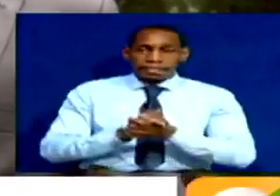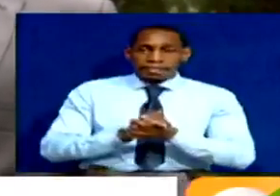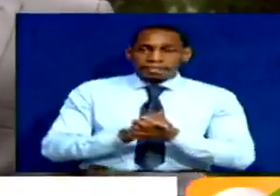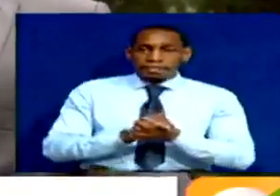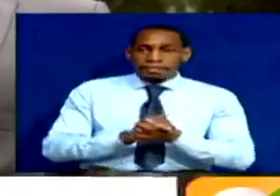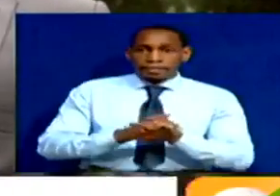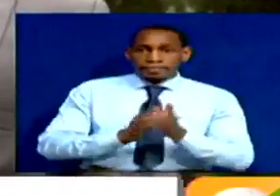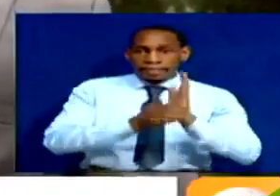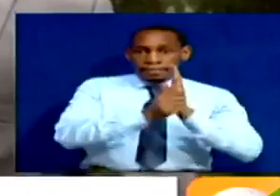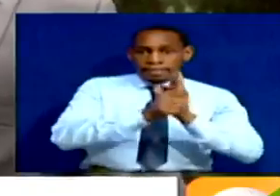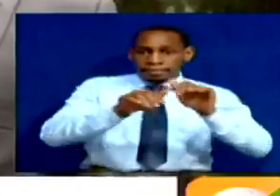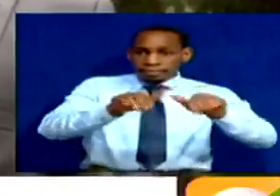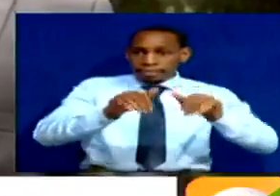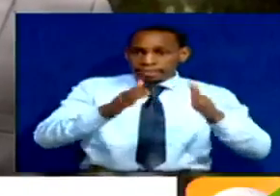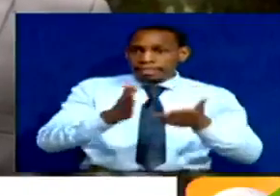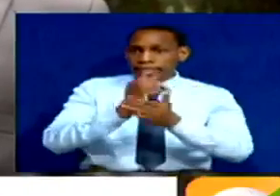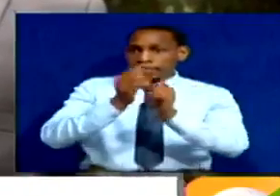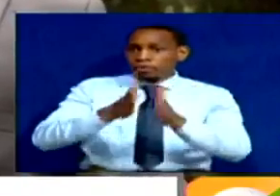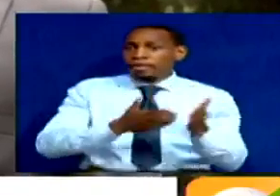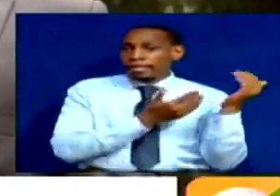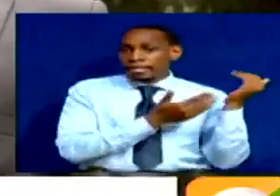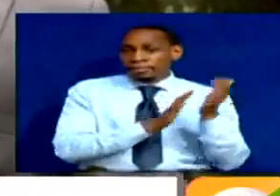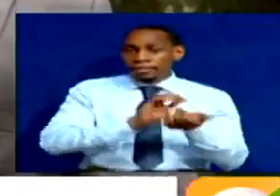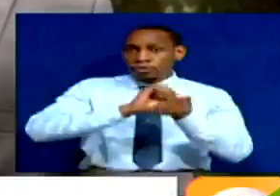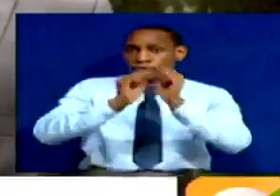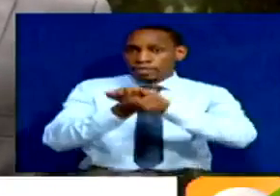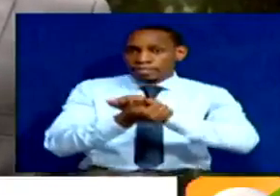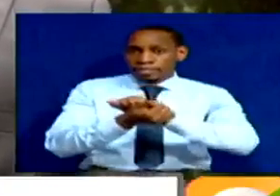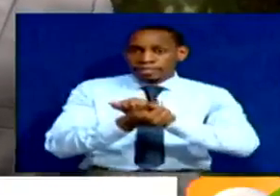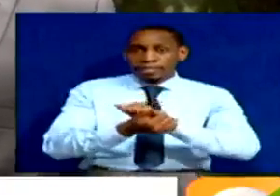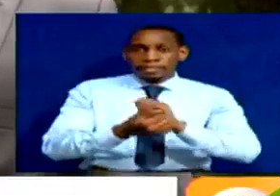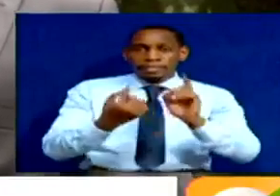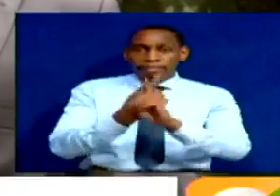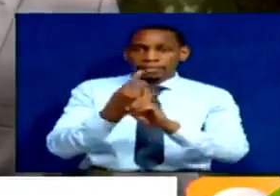techno-savvy agricultural players who are expected to revolutionize every